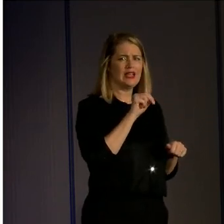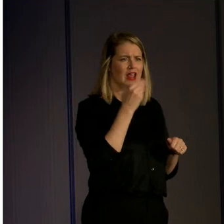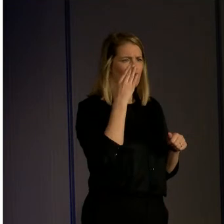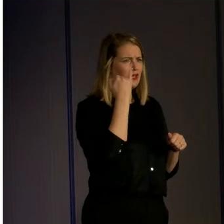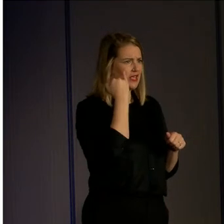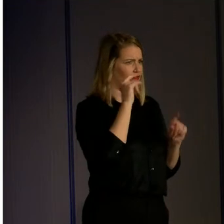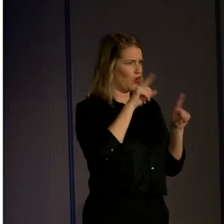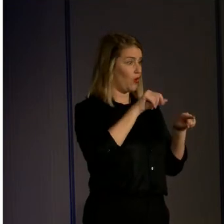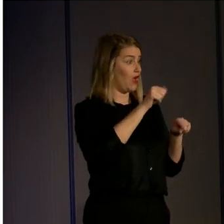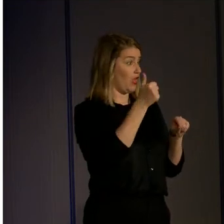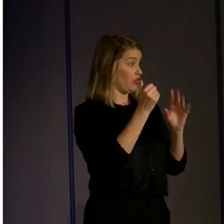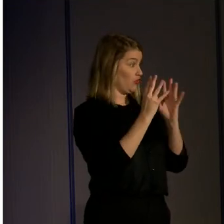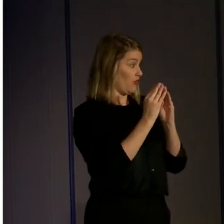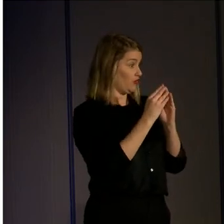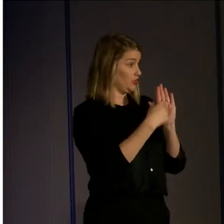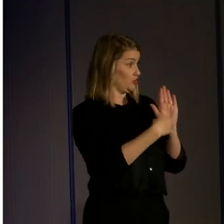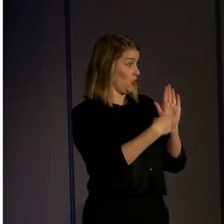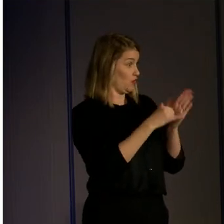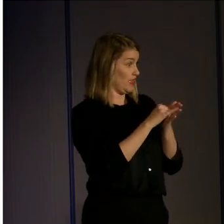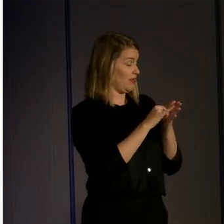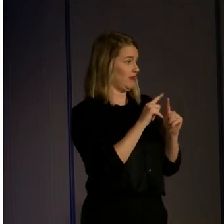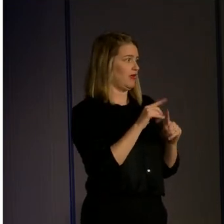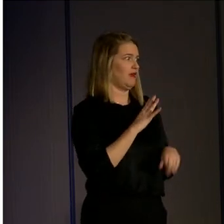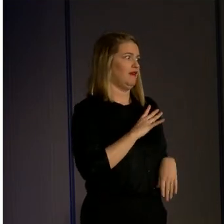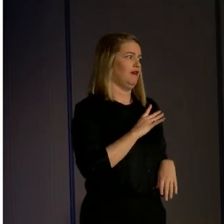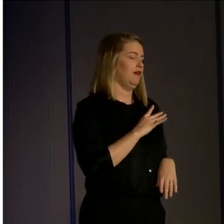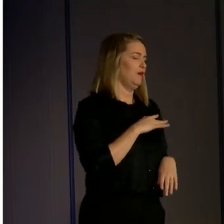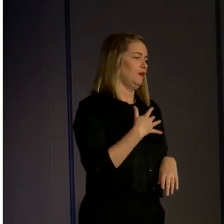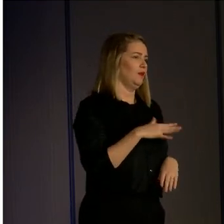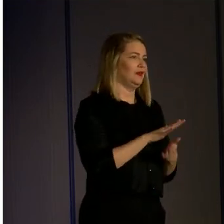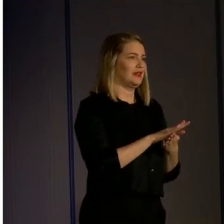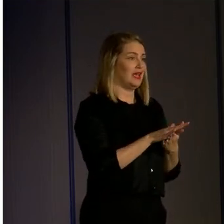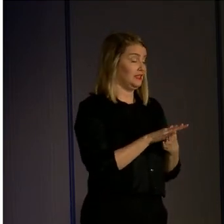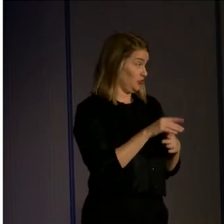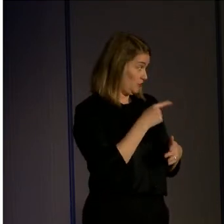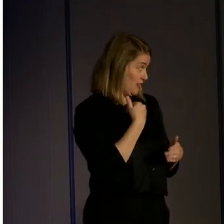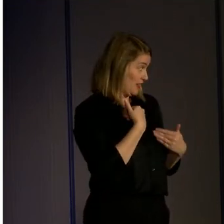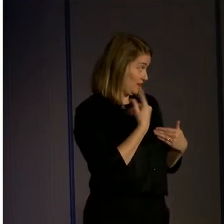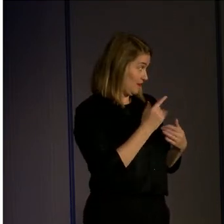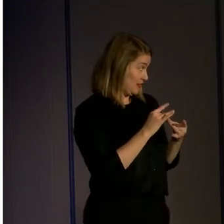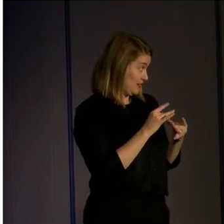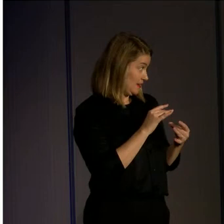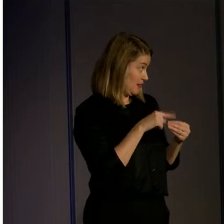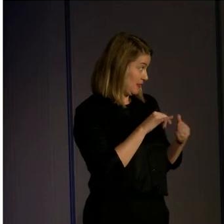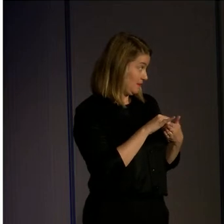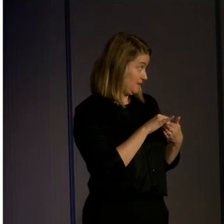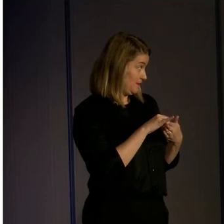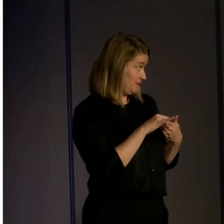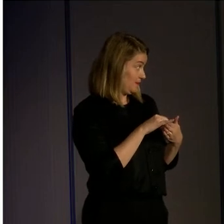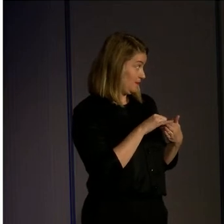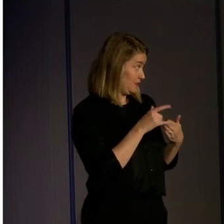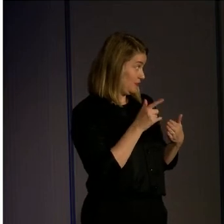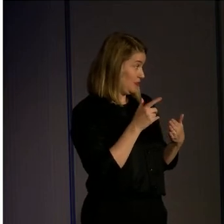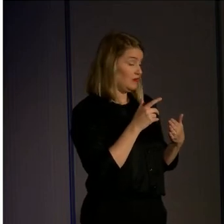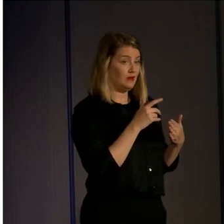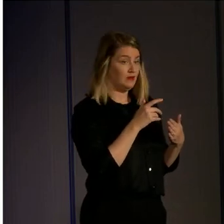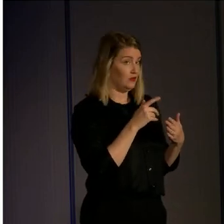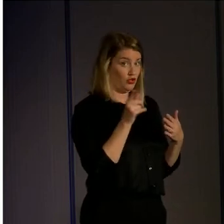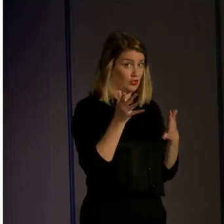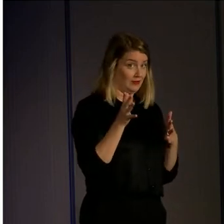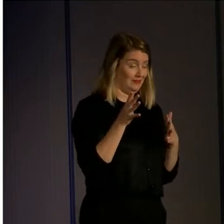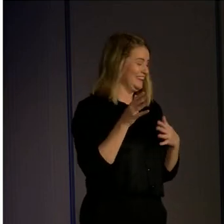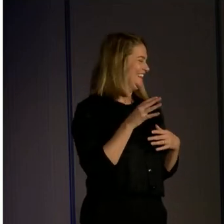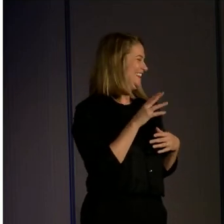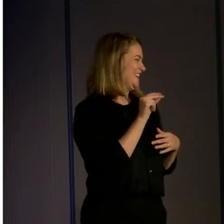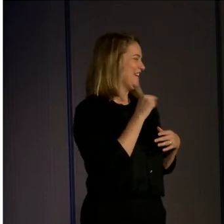other conferences, so it's really, really nice. Did you have? Yeah, no, were you done or? No, I'm gonna go on.